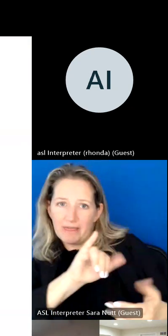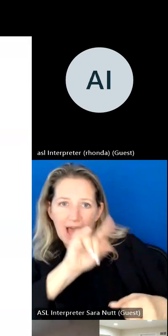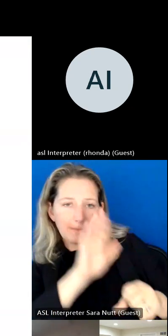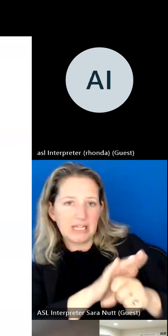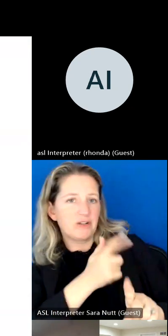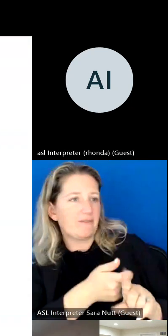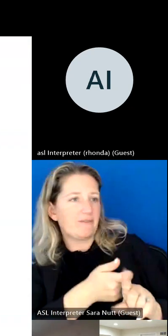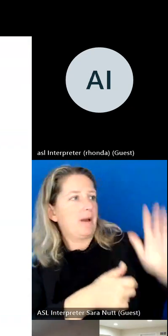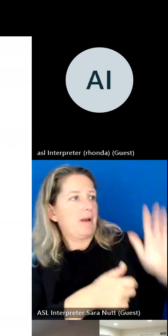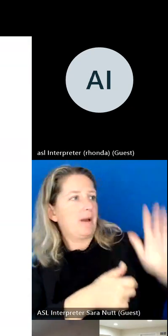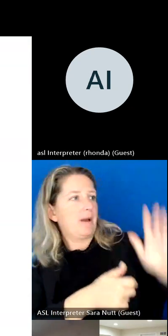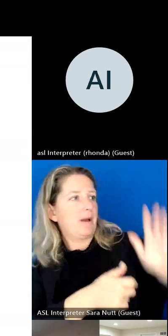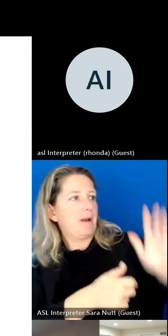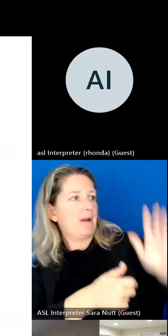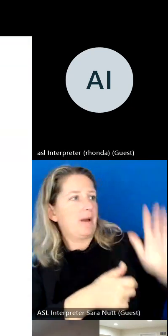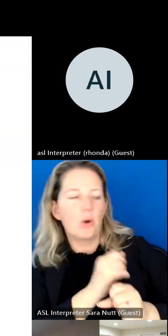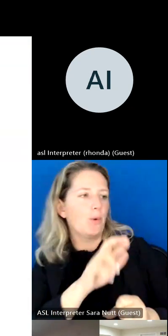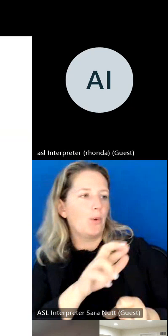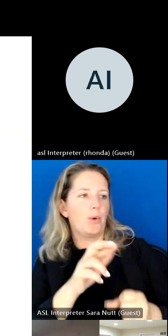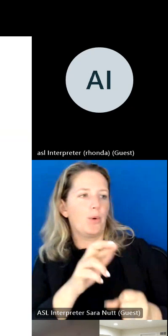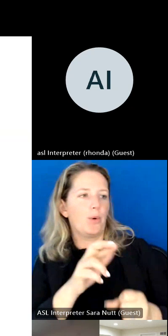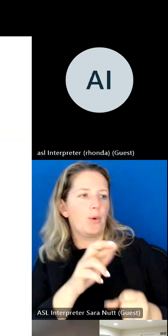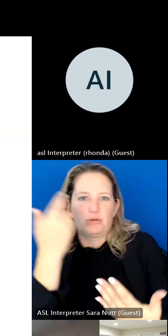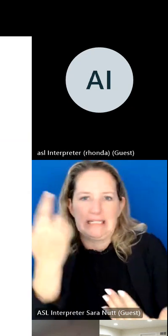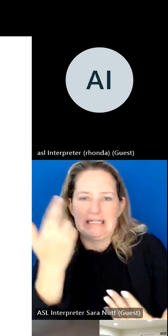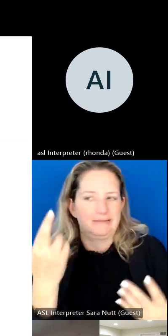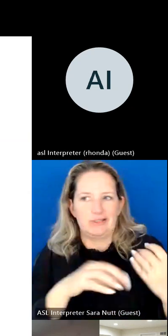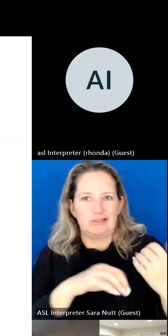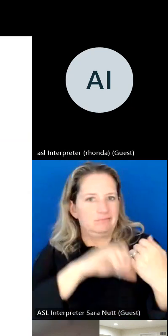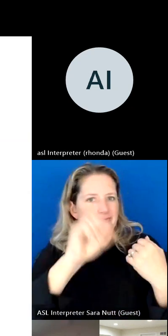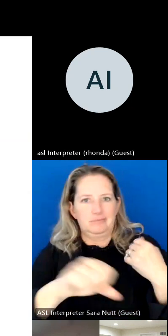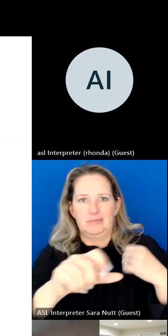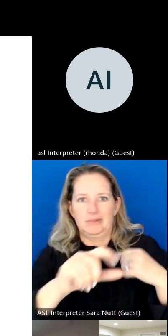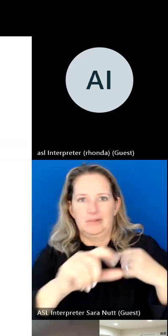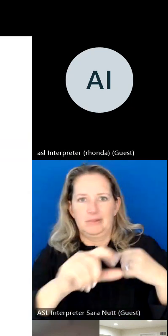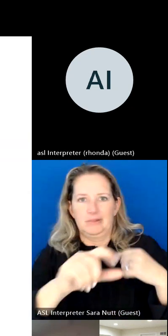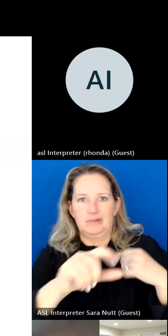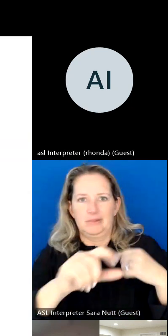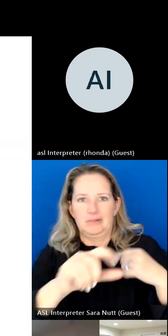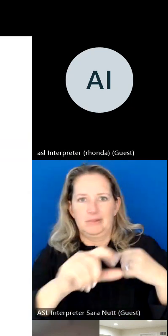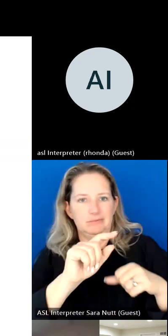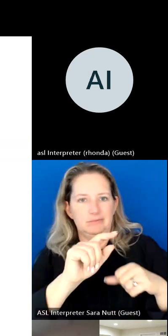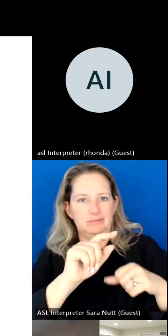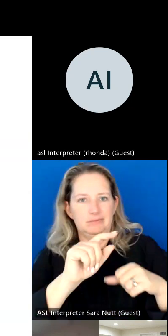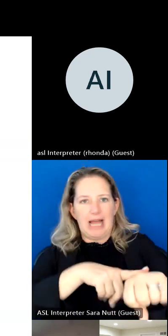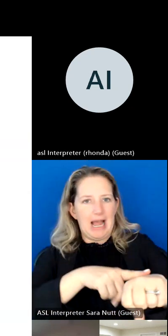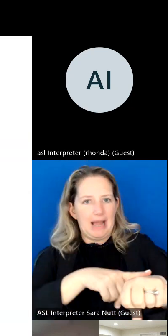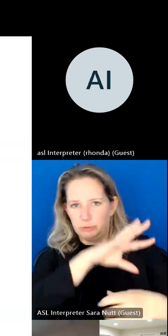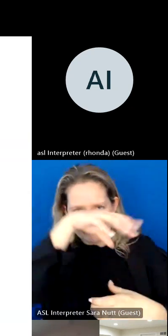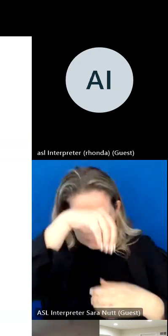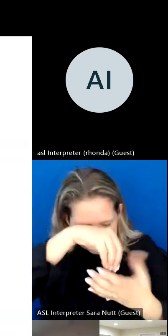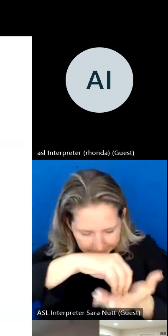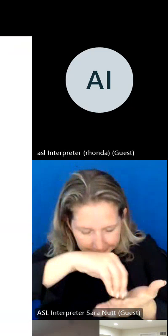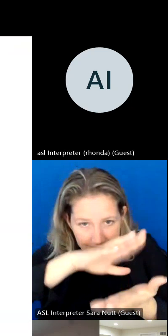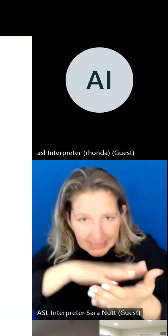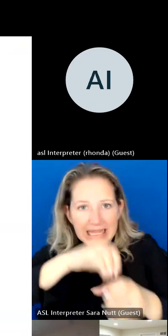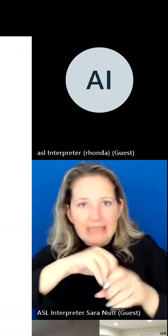for whatever reason, just took longer than anticipated to make it through its way through the system. So it could happen for things